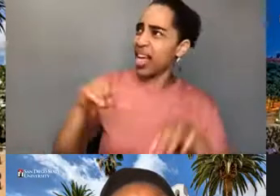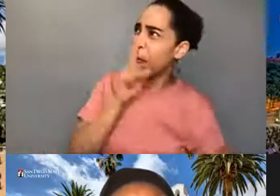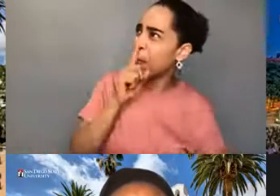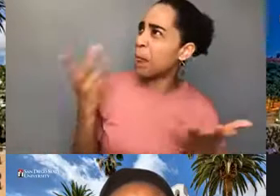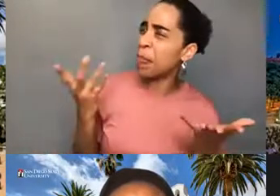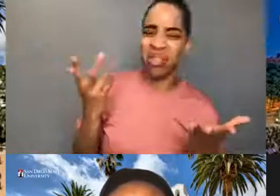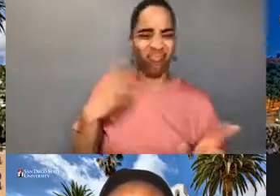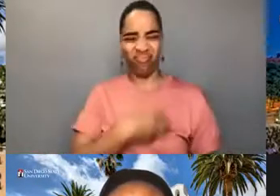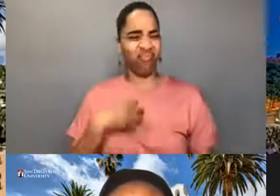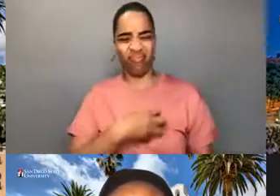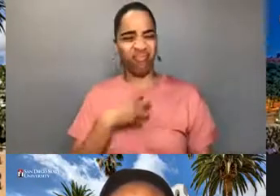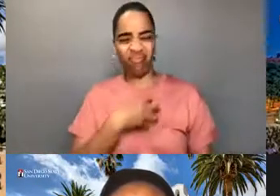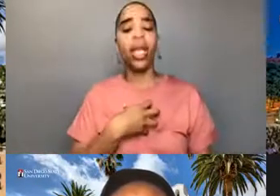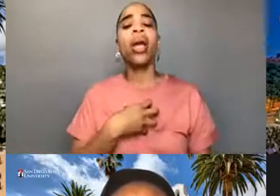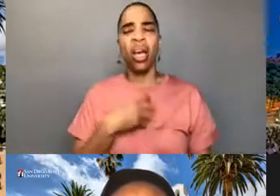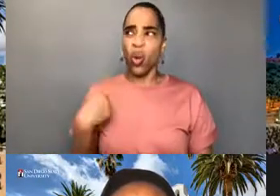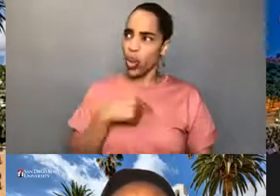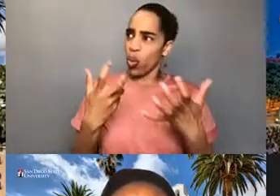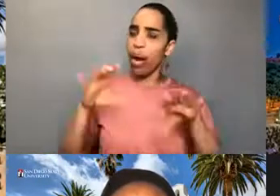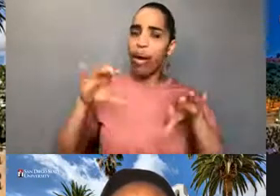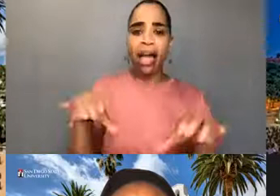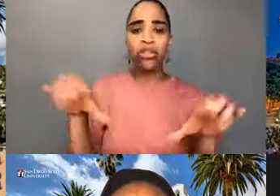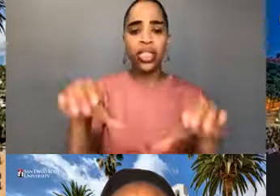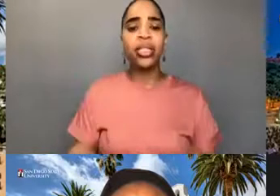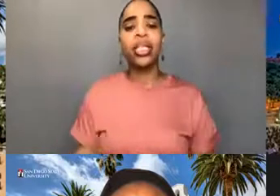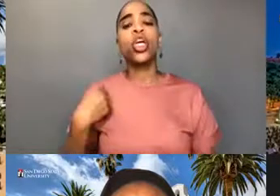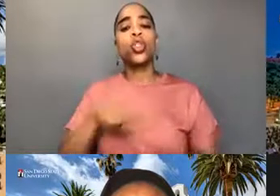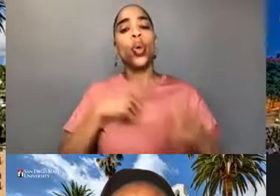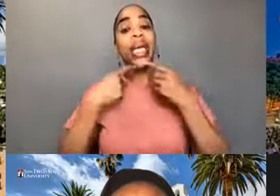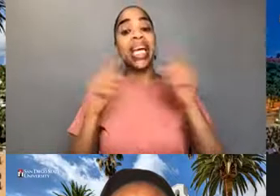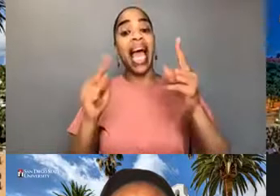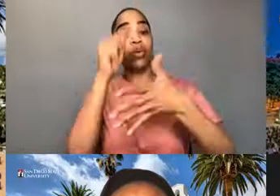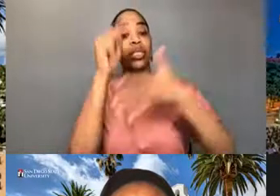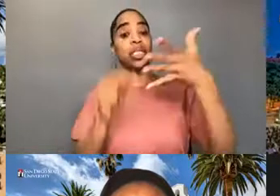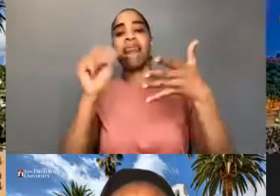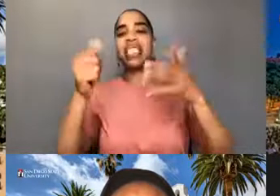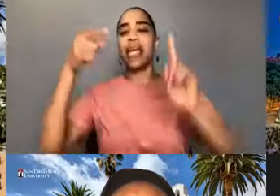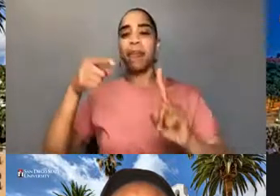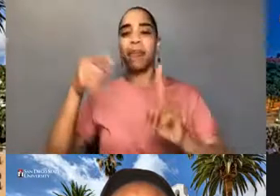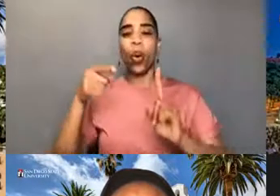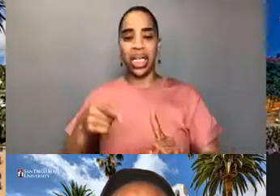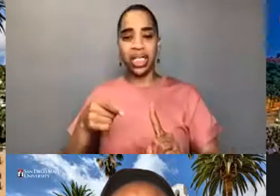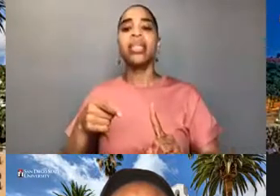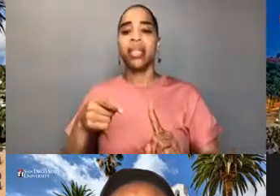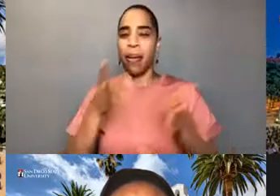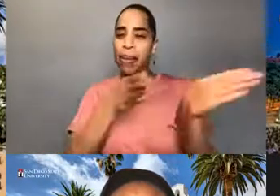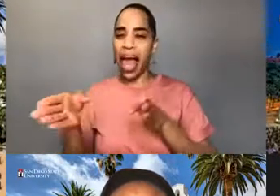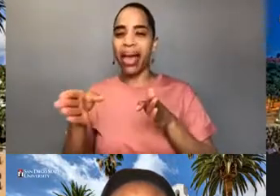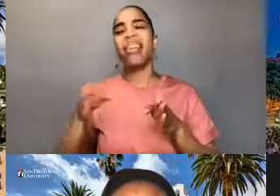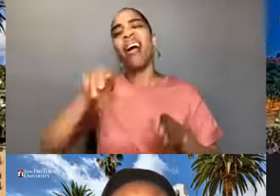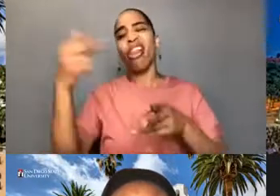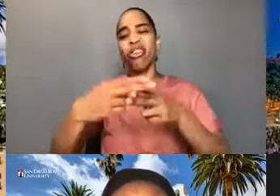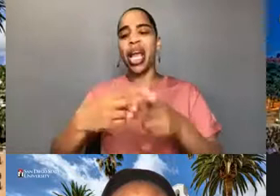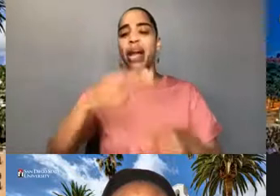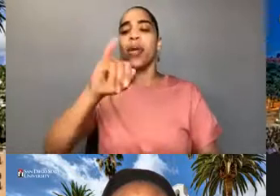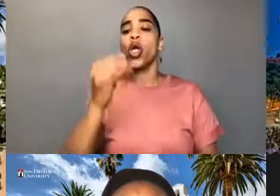And so there was a number of things that were announced as part of what was called the 10-point plan or the Juneteenth message that was really what